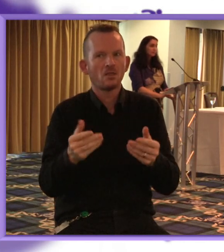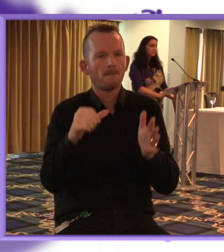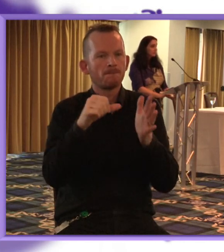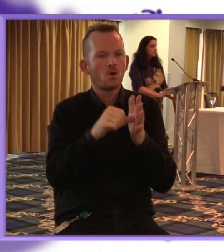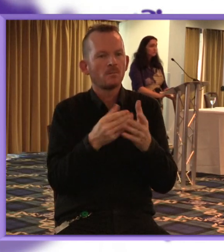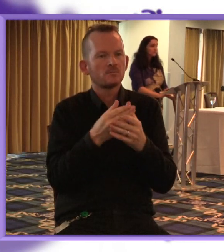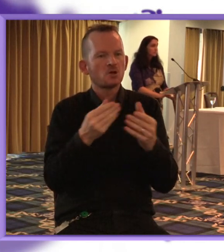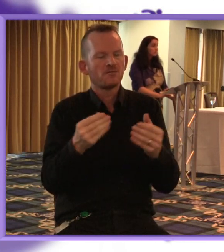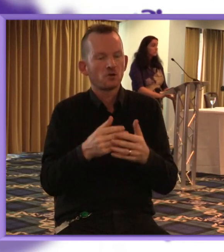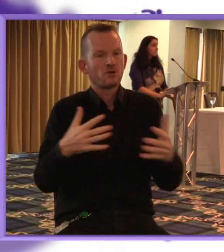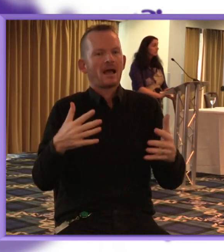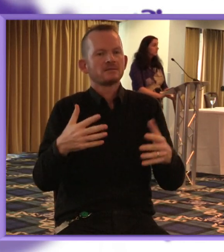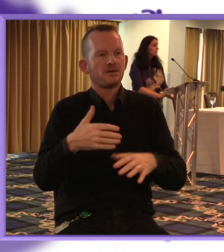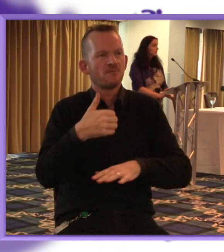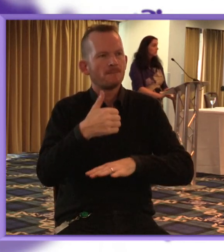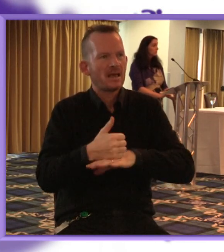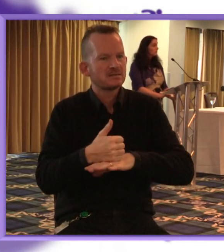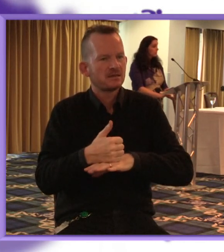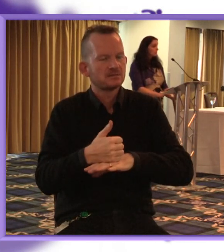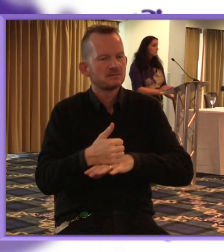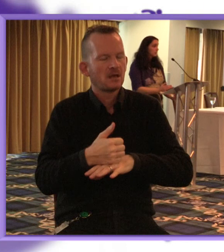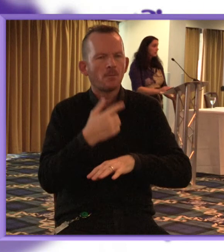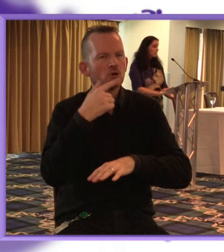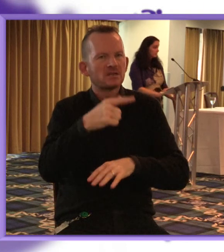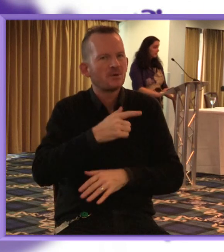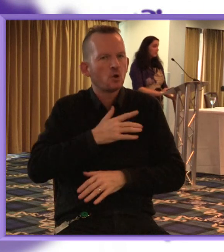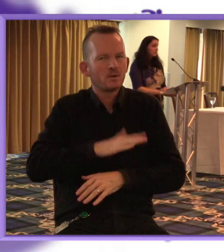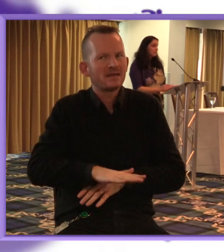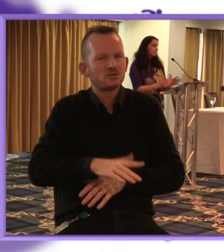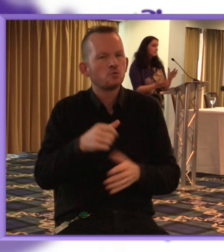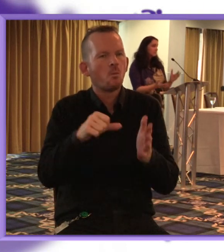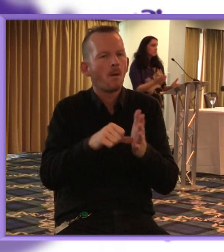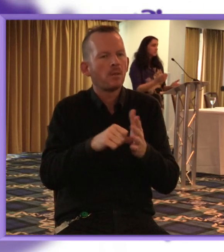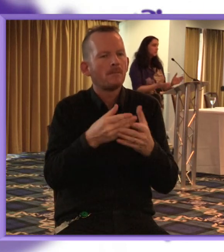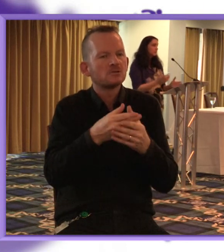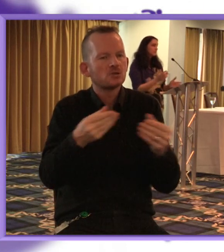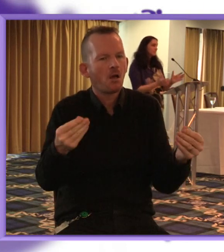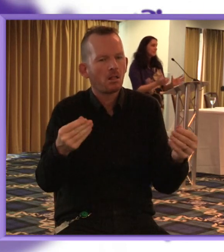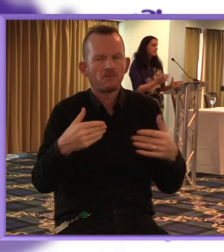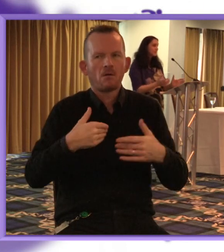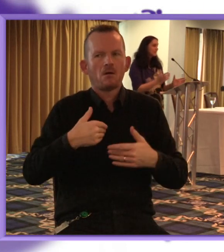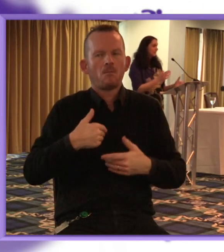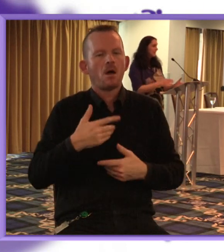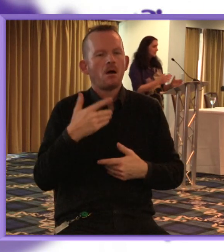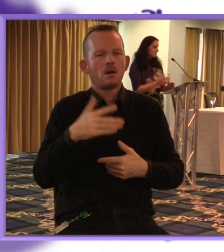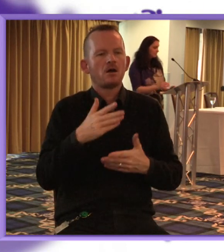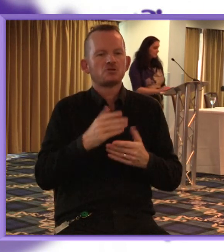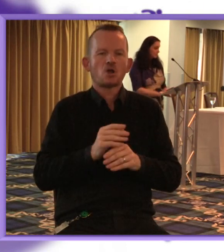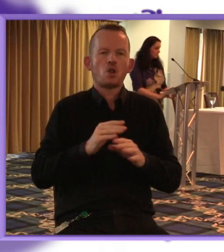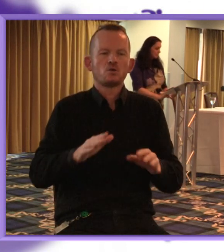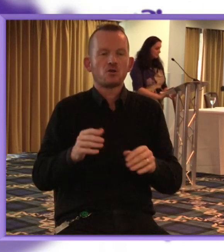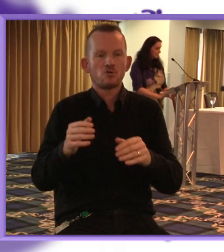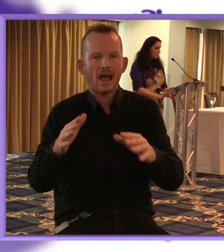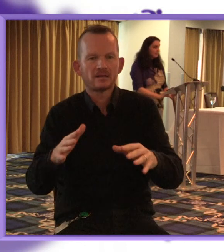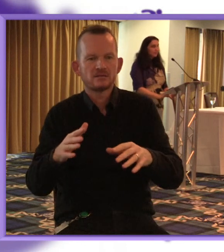reactive basis. It's not to say we don't need to problem solve, but there are other, it's probably not just losing the reactive versus